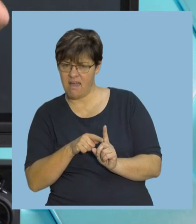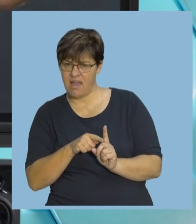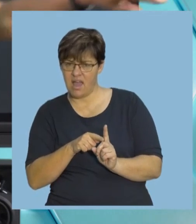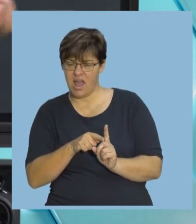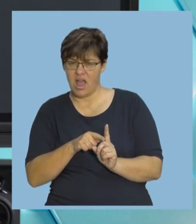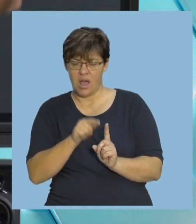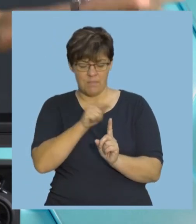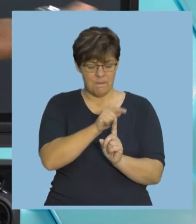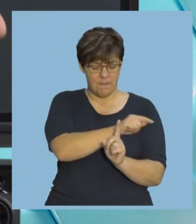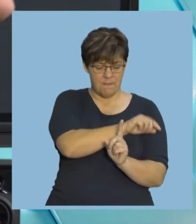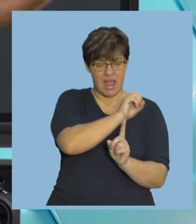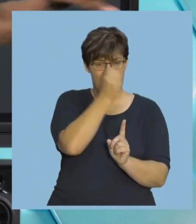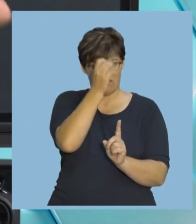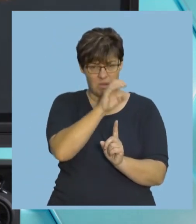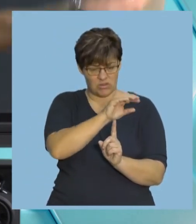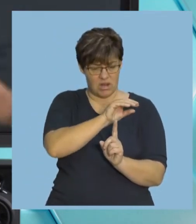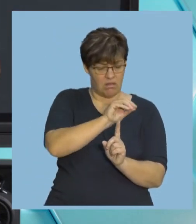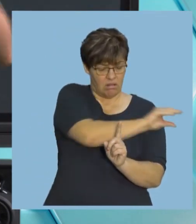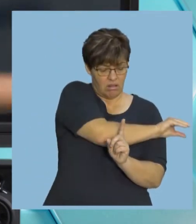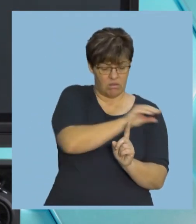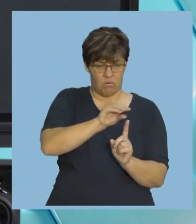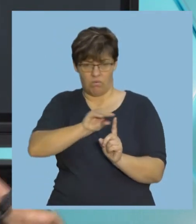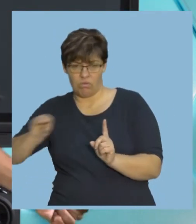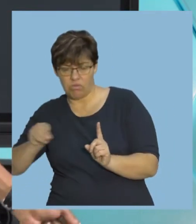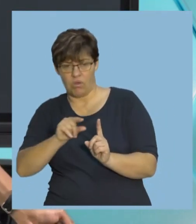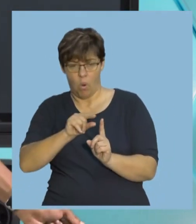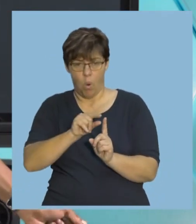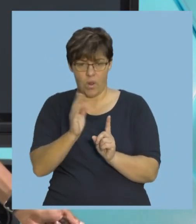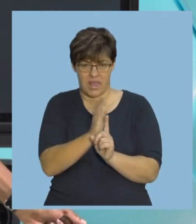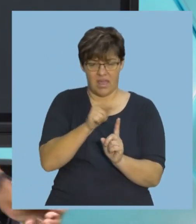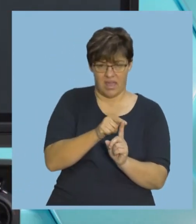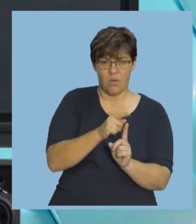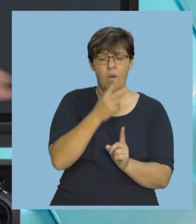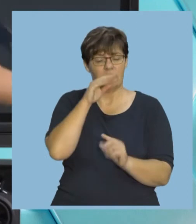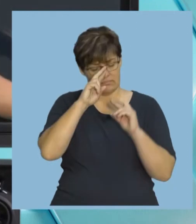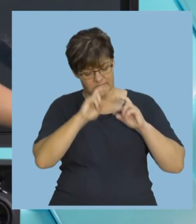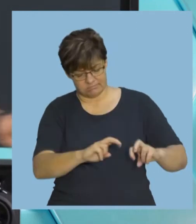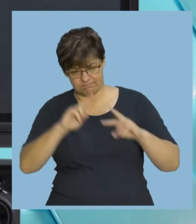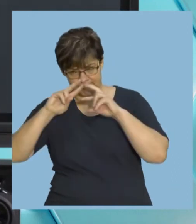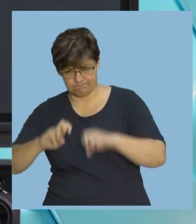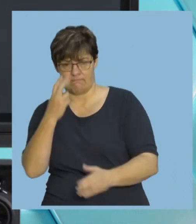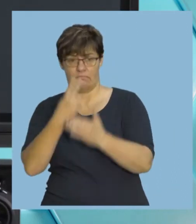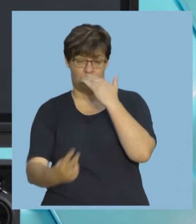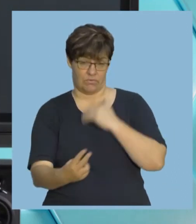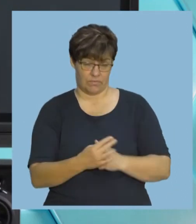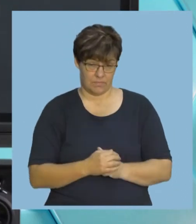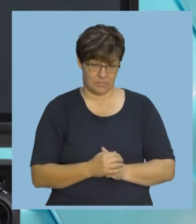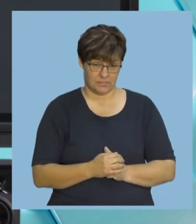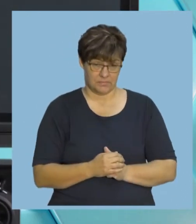studies how is the spread of the data. Does that make sense? We want both, to study both,